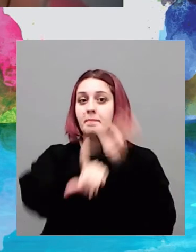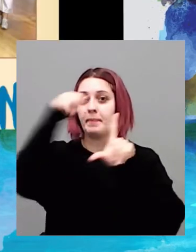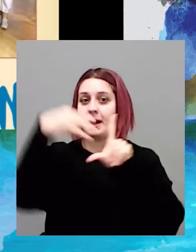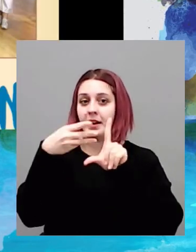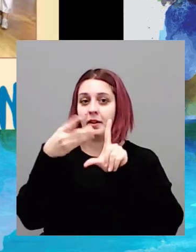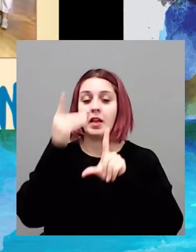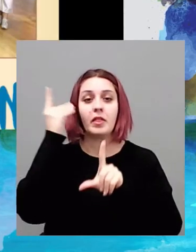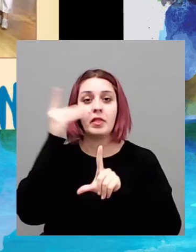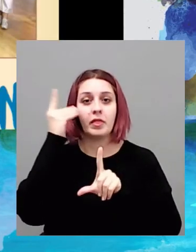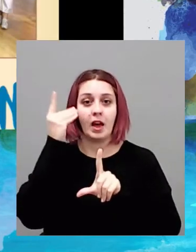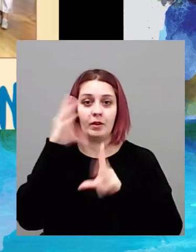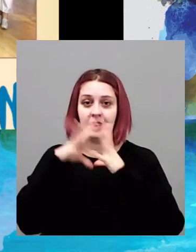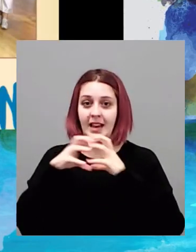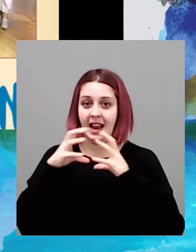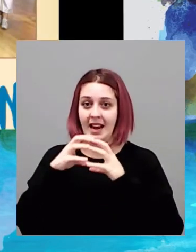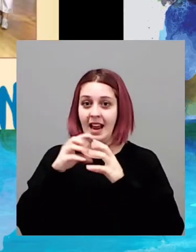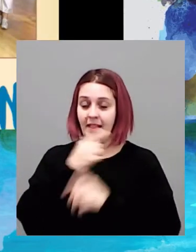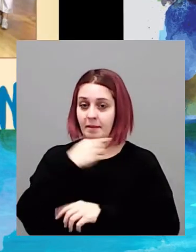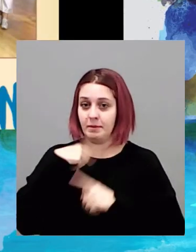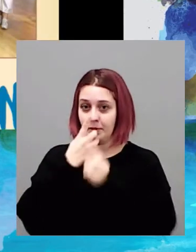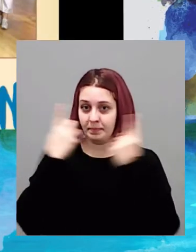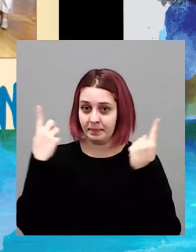website that you can see on the screen.